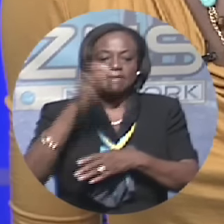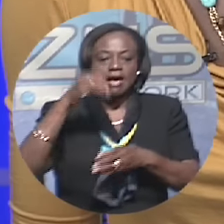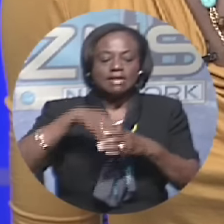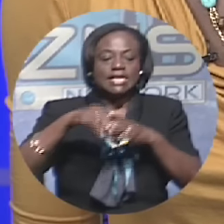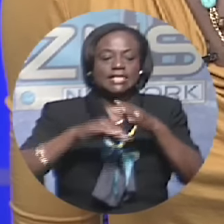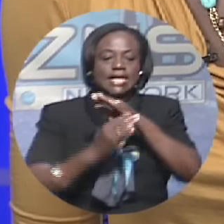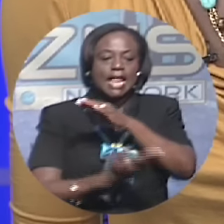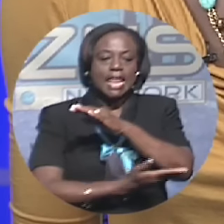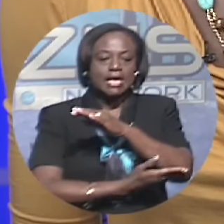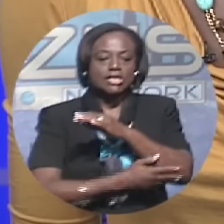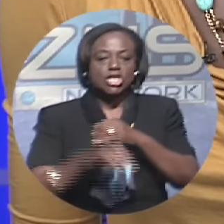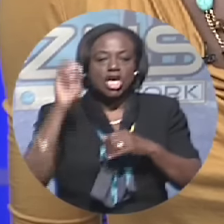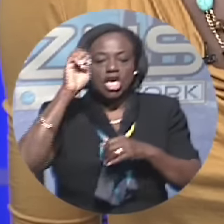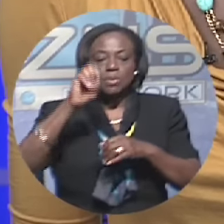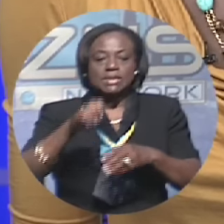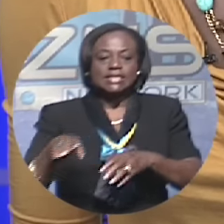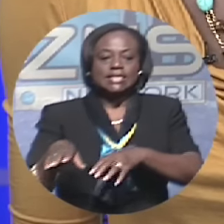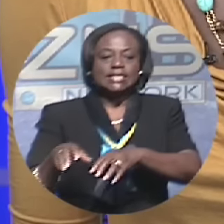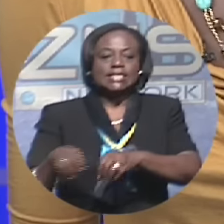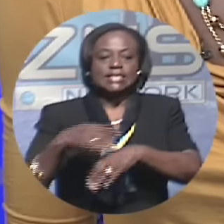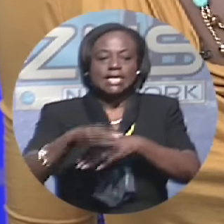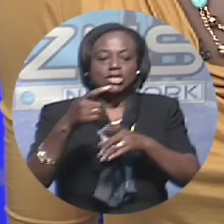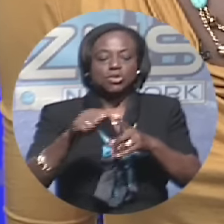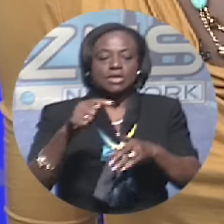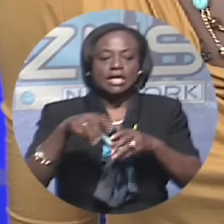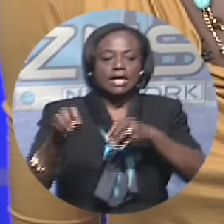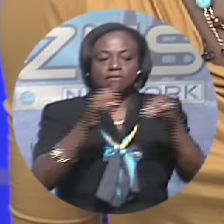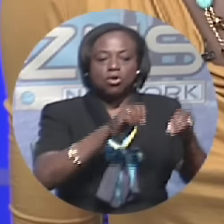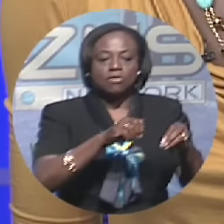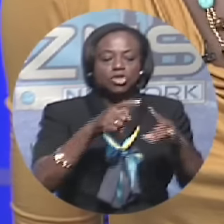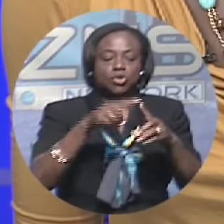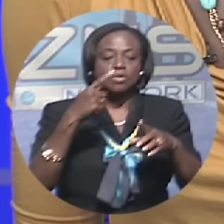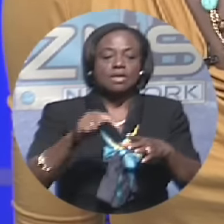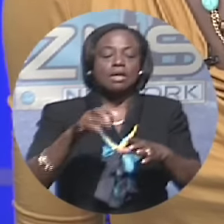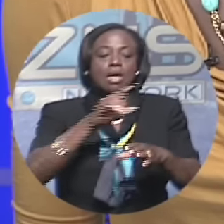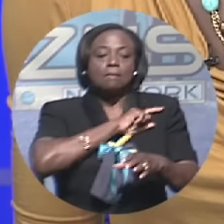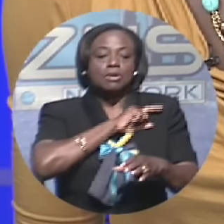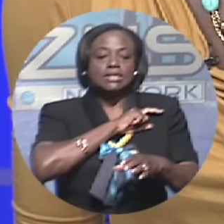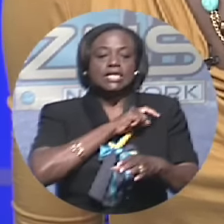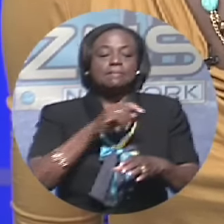handed over to the police and is expected to appear in court early next week to be formally charged.